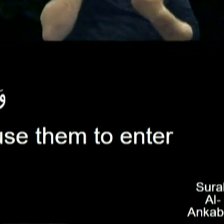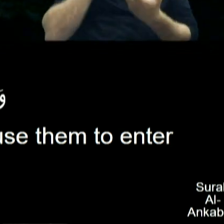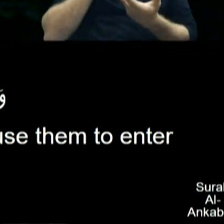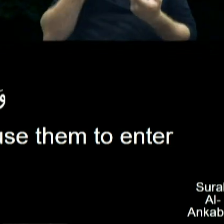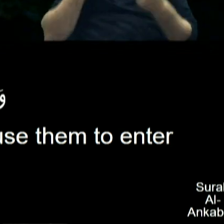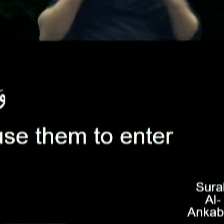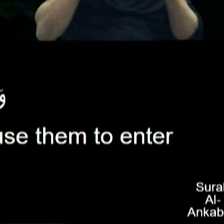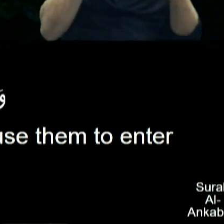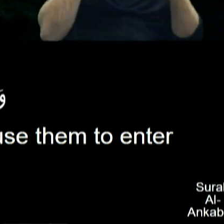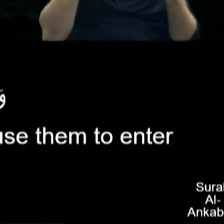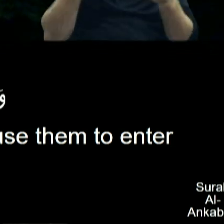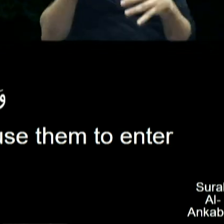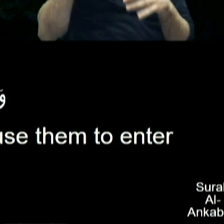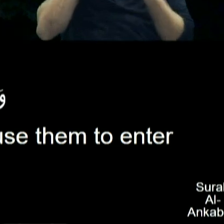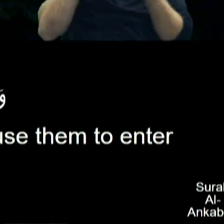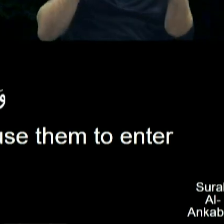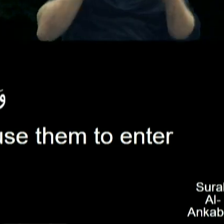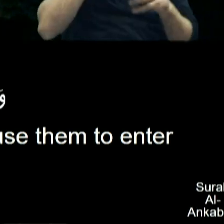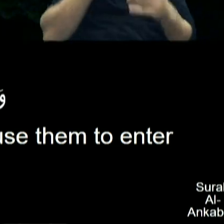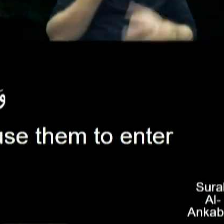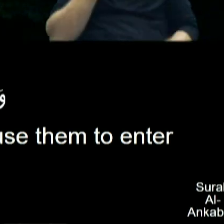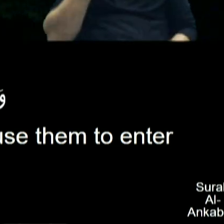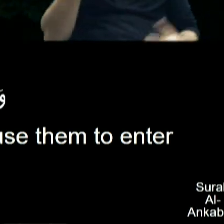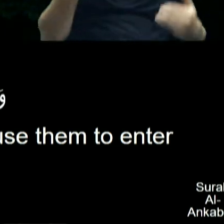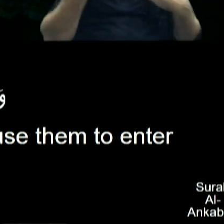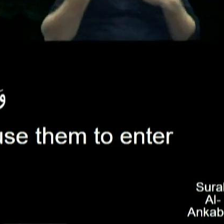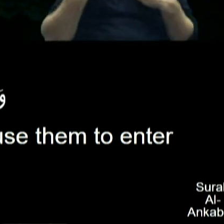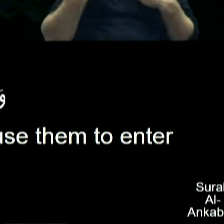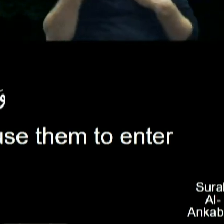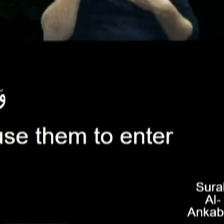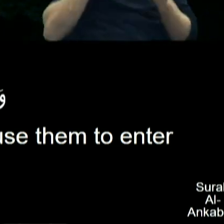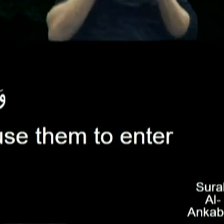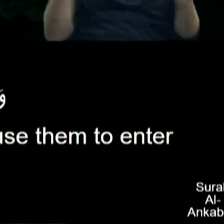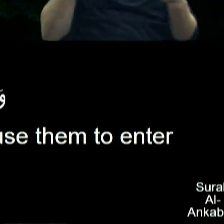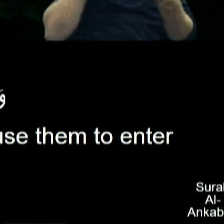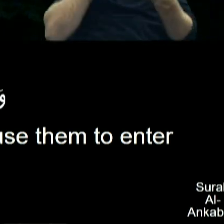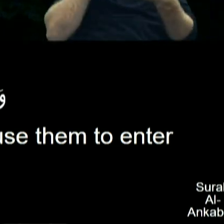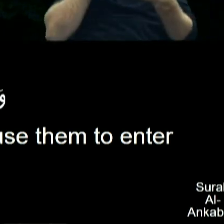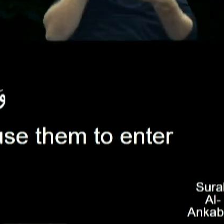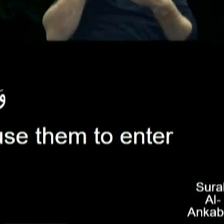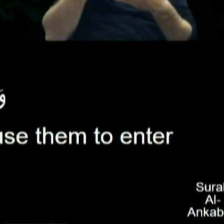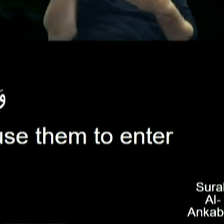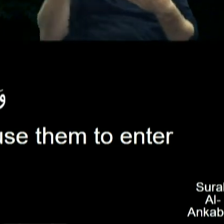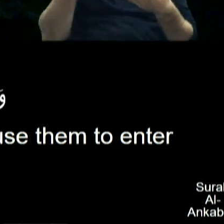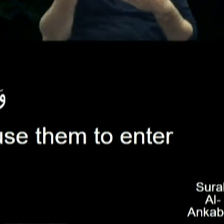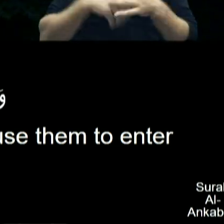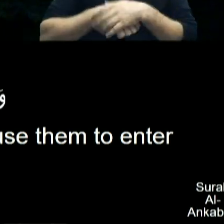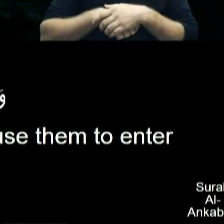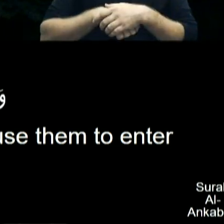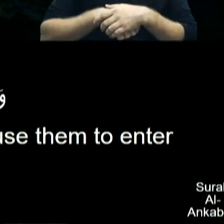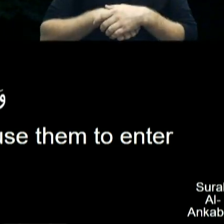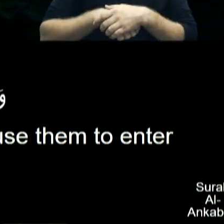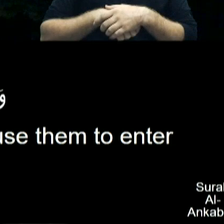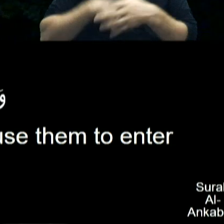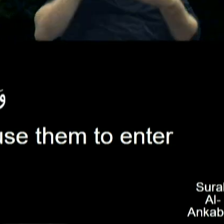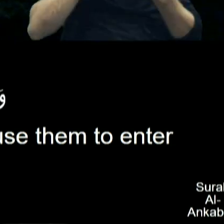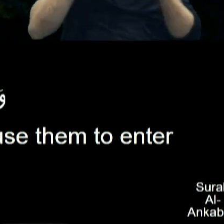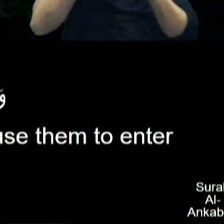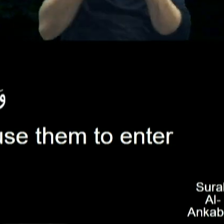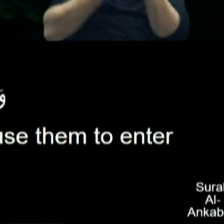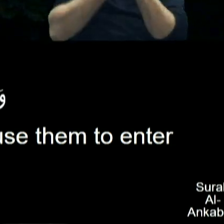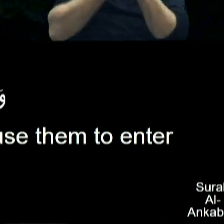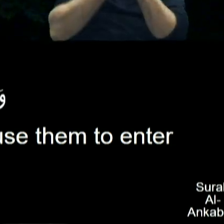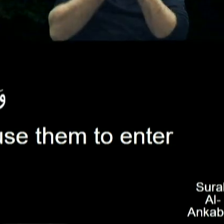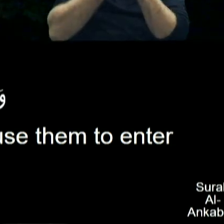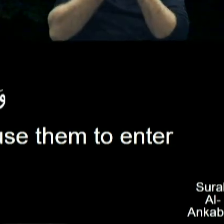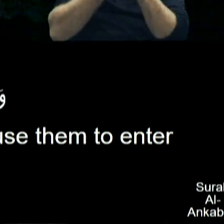quickly, this verse, it's sha'an nuzul. The story behind its revelation is